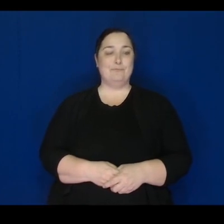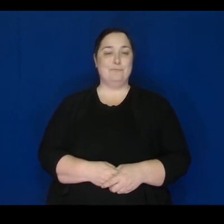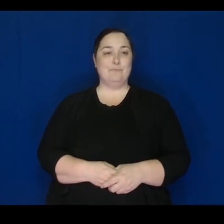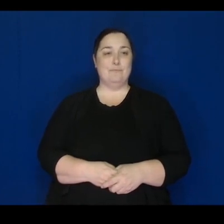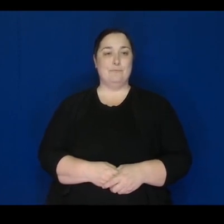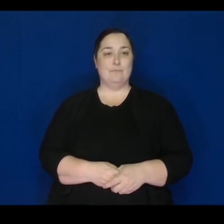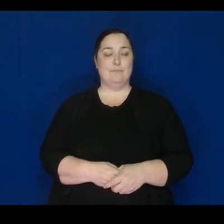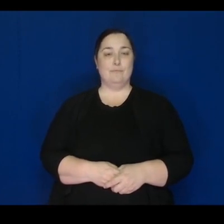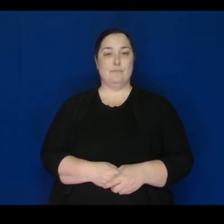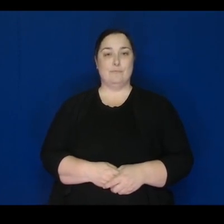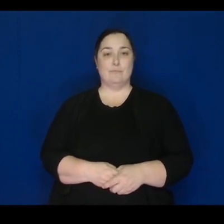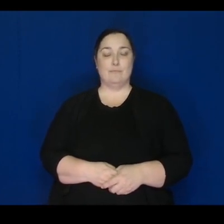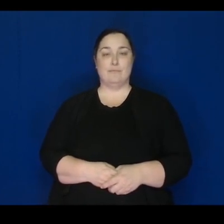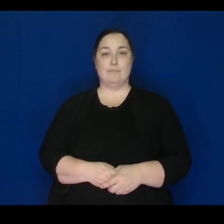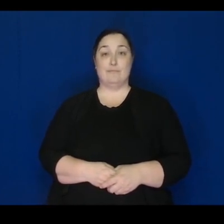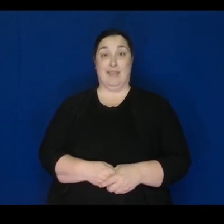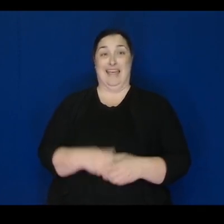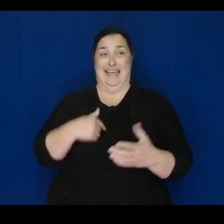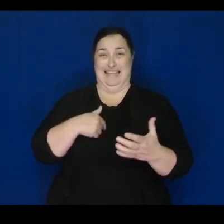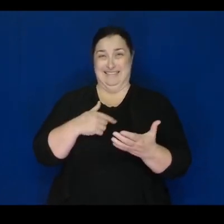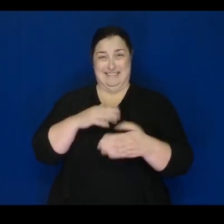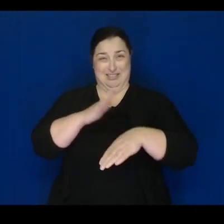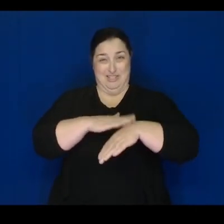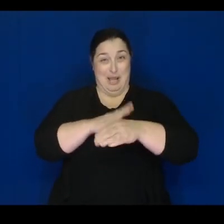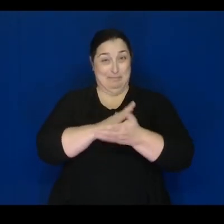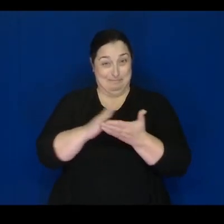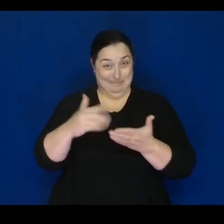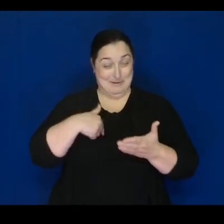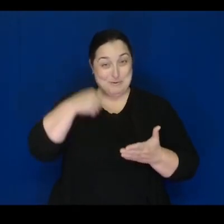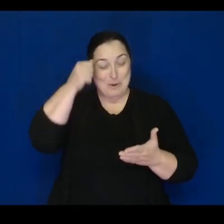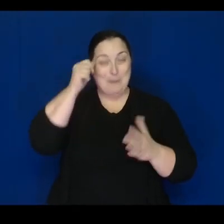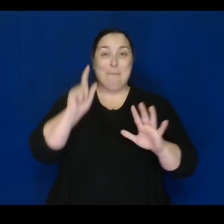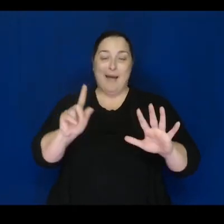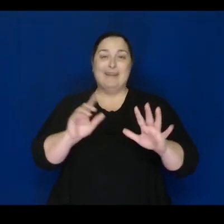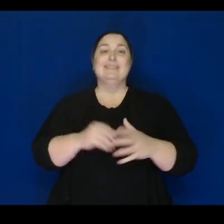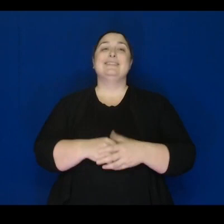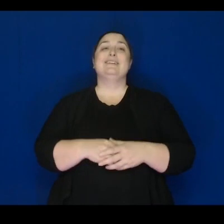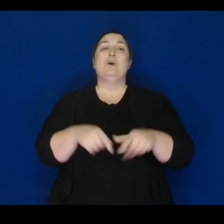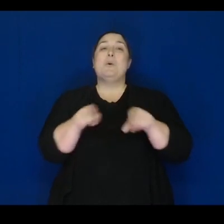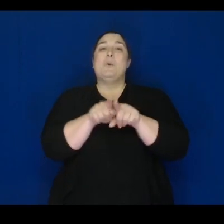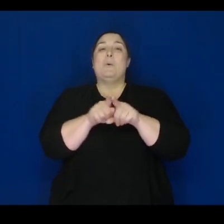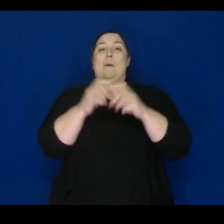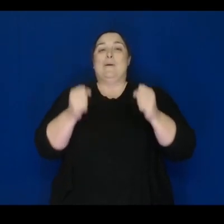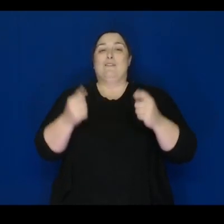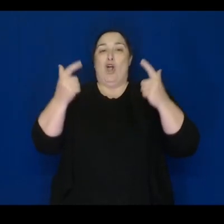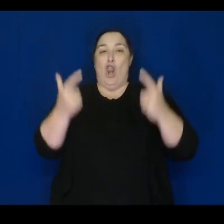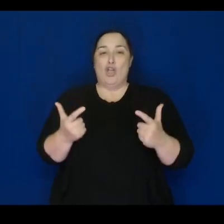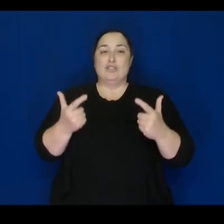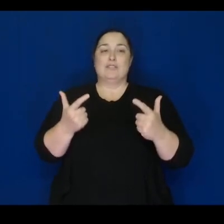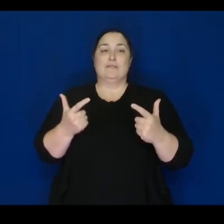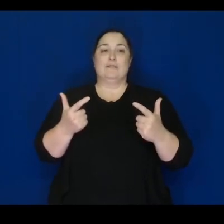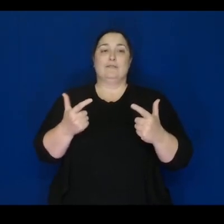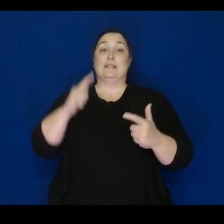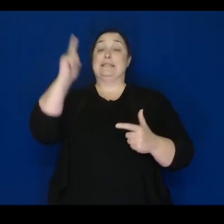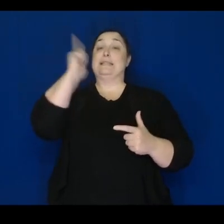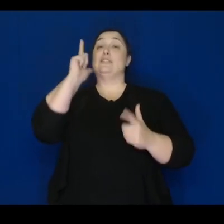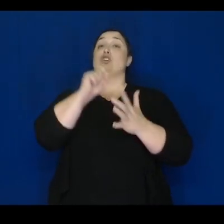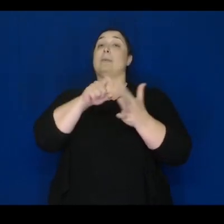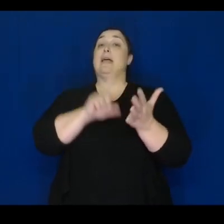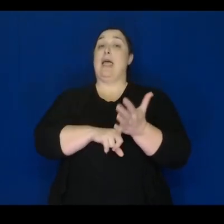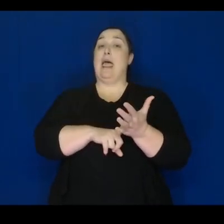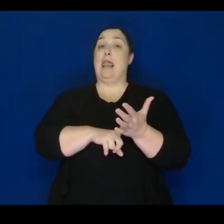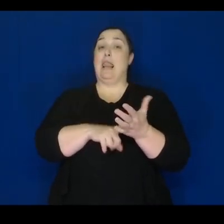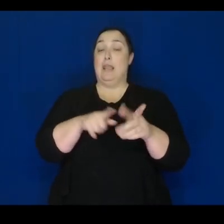And we also, running out of time, but we also had lots of teacher professional learning sessions